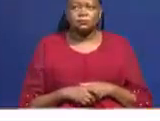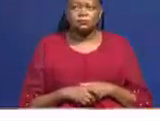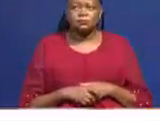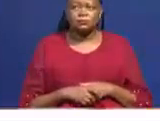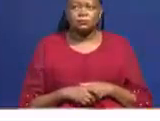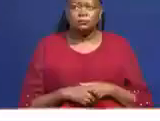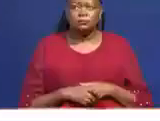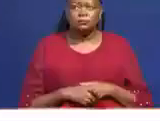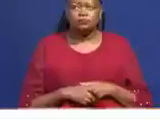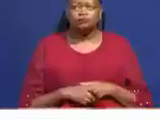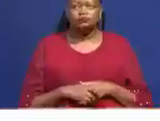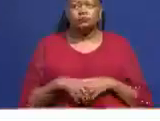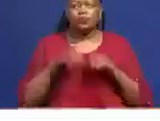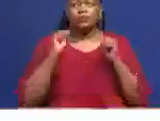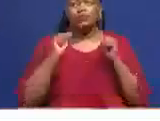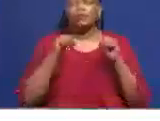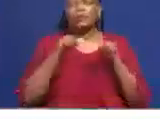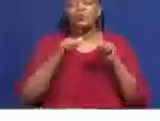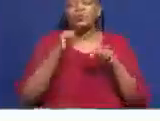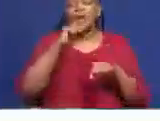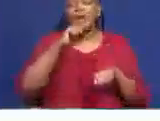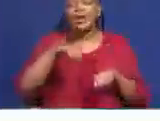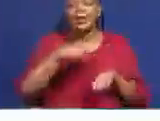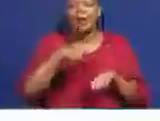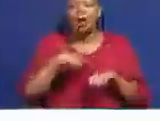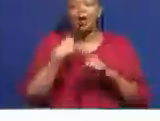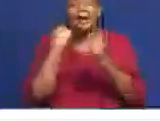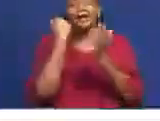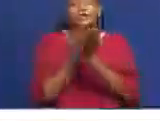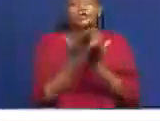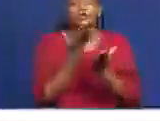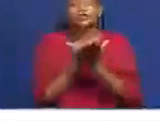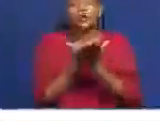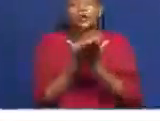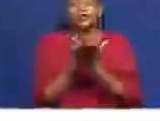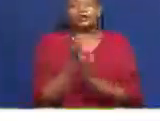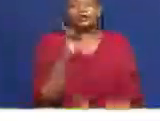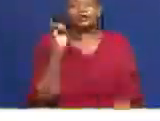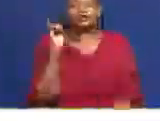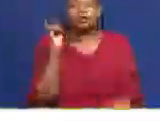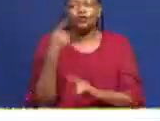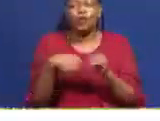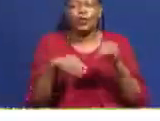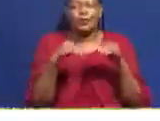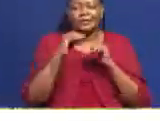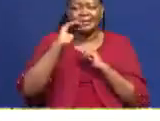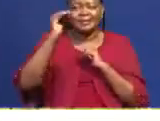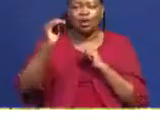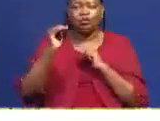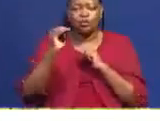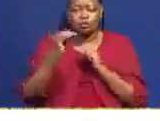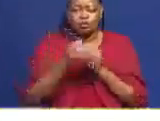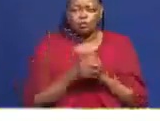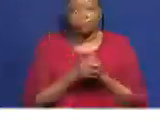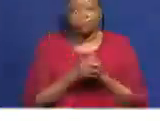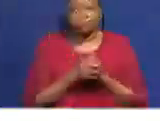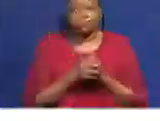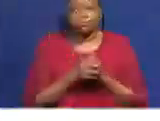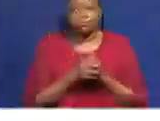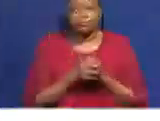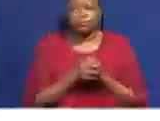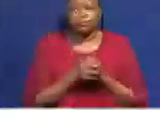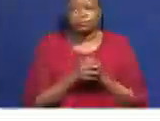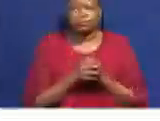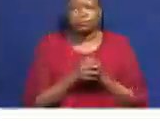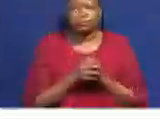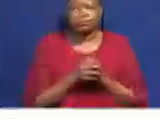It would take you an hour at the most to arrive at Isabo Beach from Busia Town. Isabo Beach